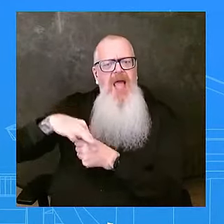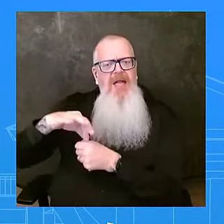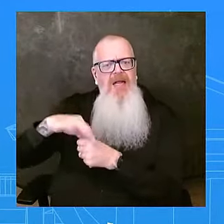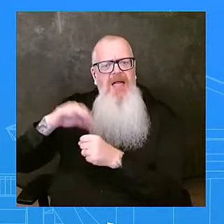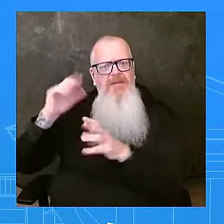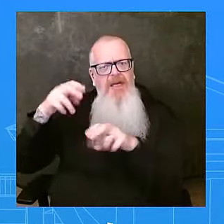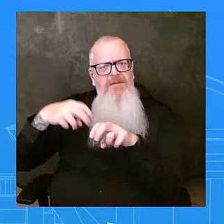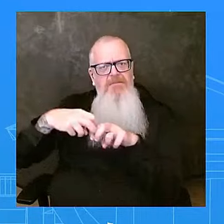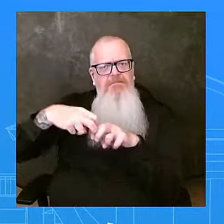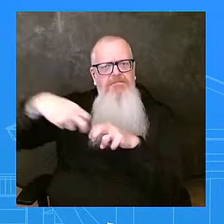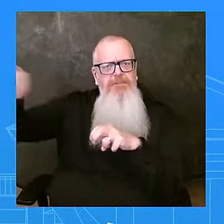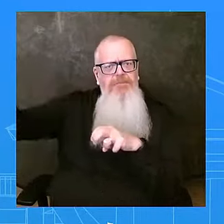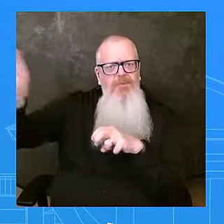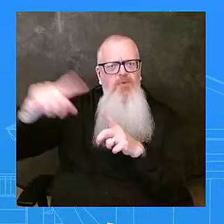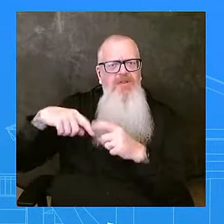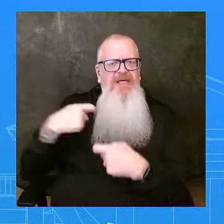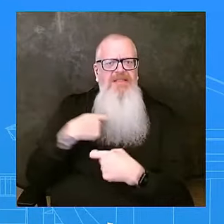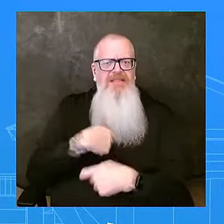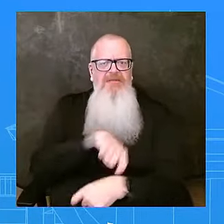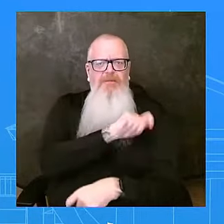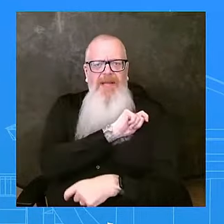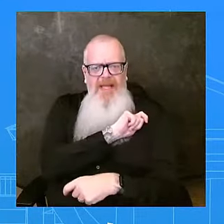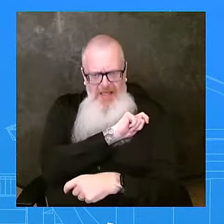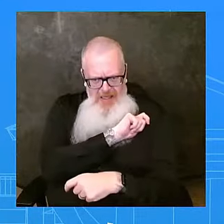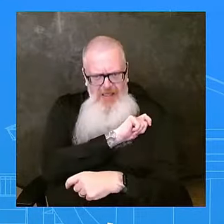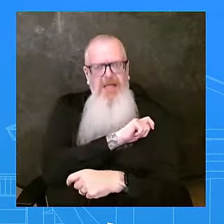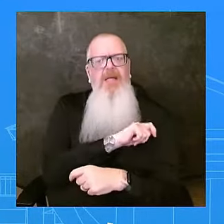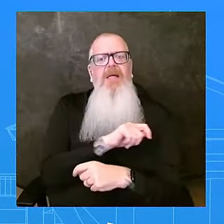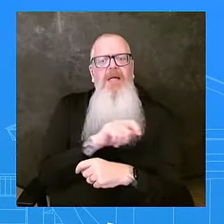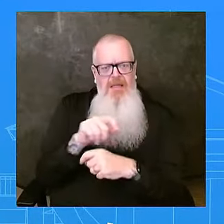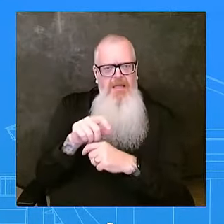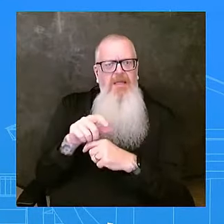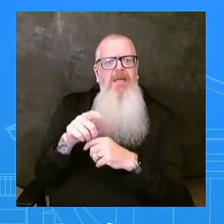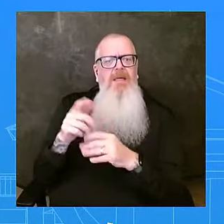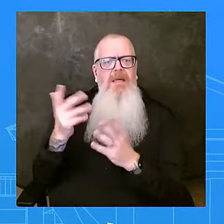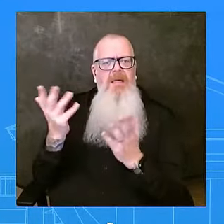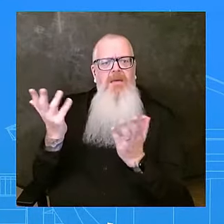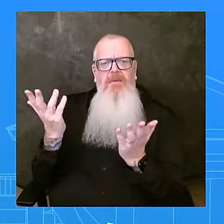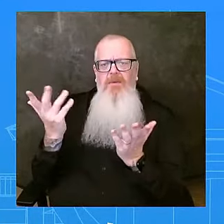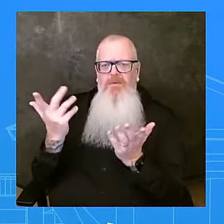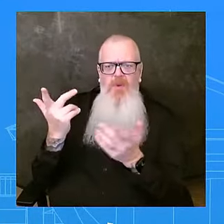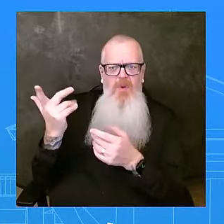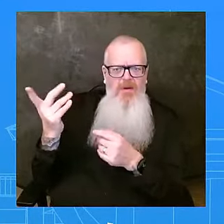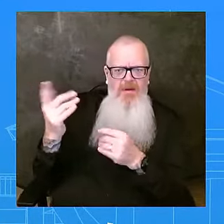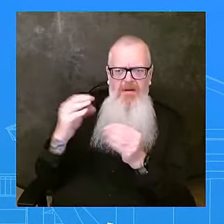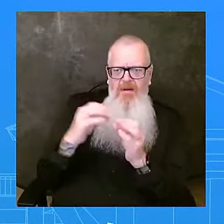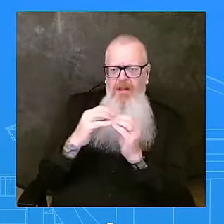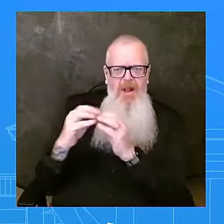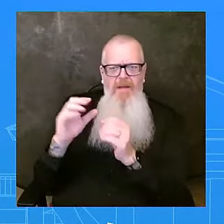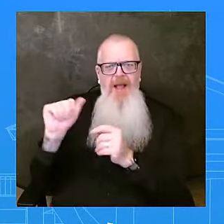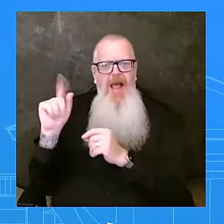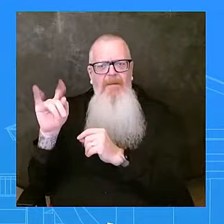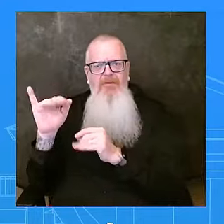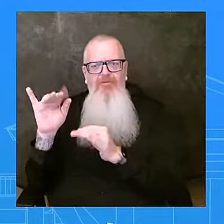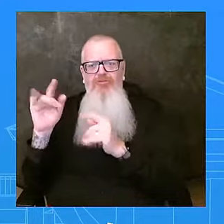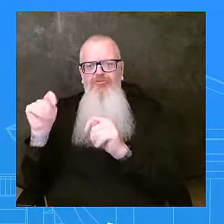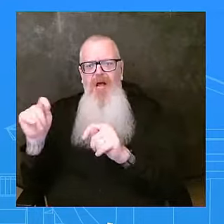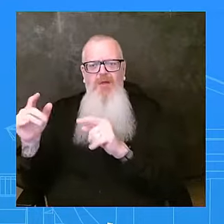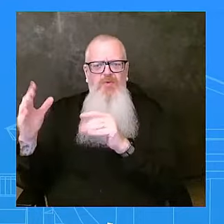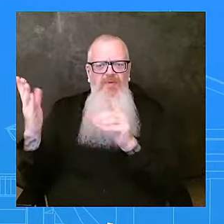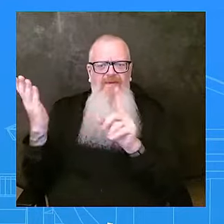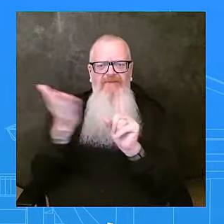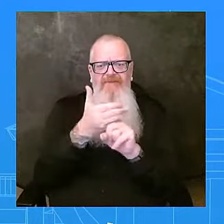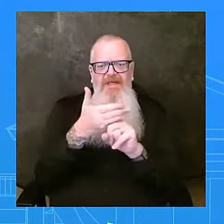lot written and reported in the last few days about what the administration may or may not be trying to do to get Maduro to leave by the end of the